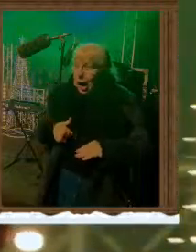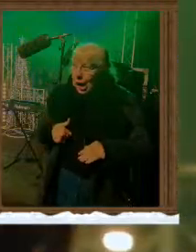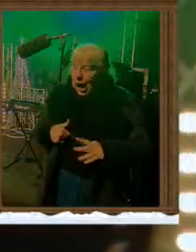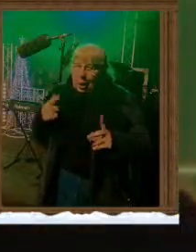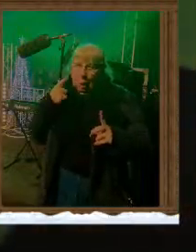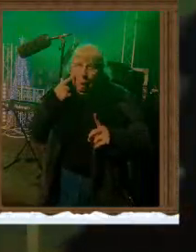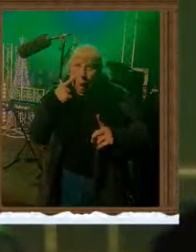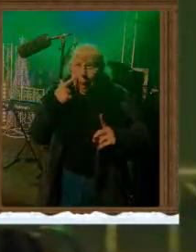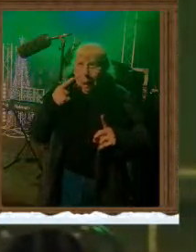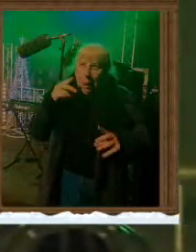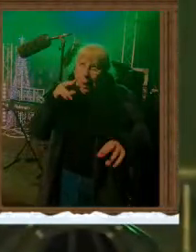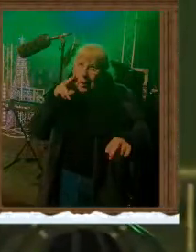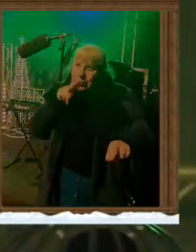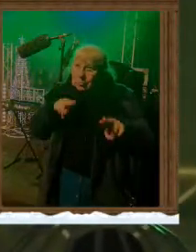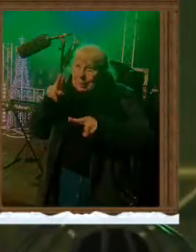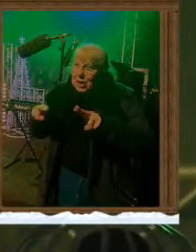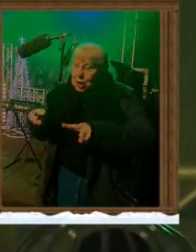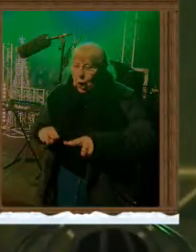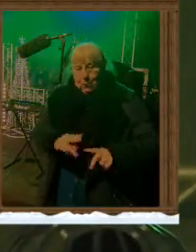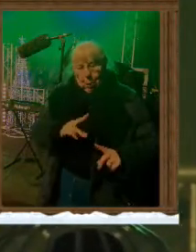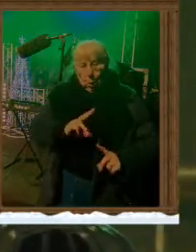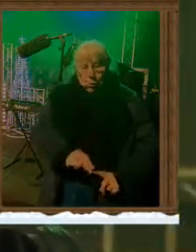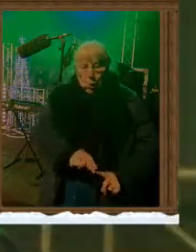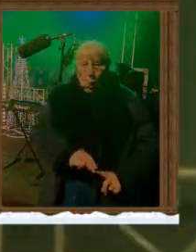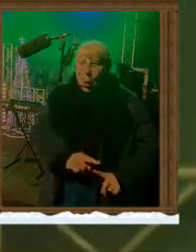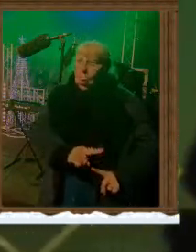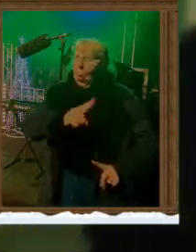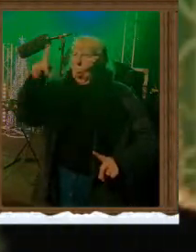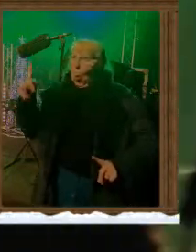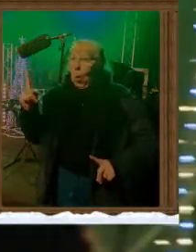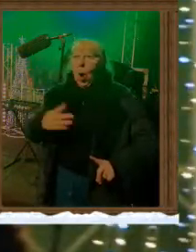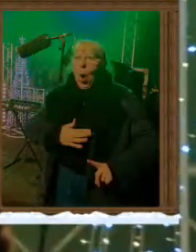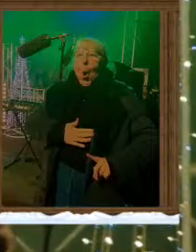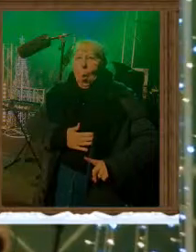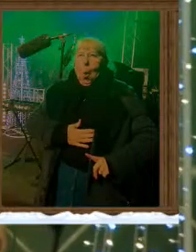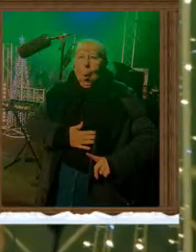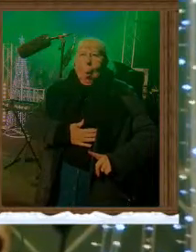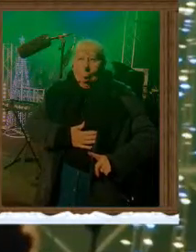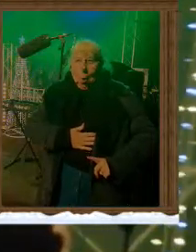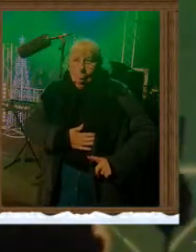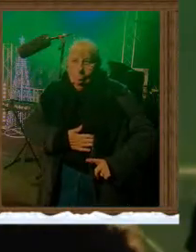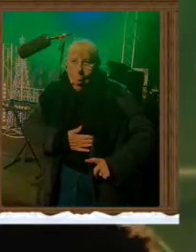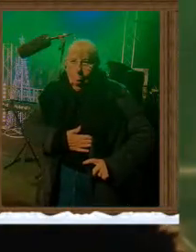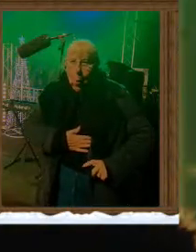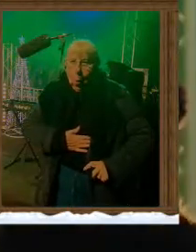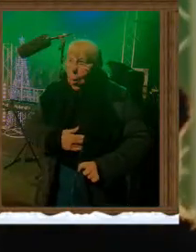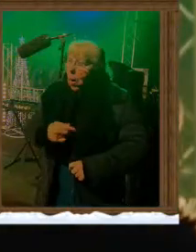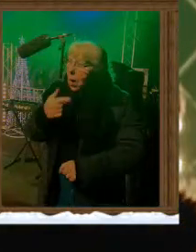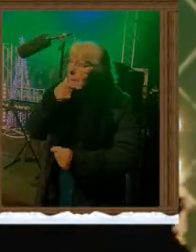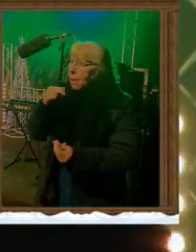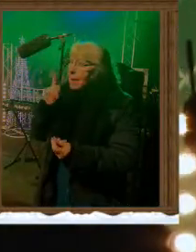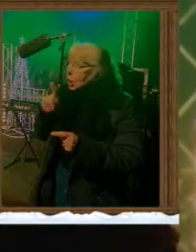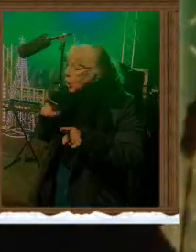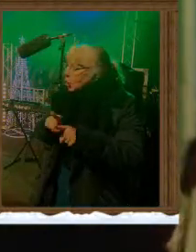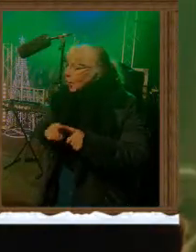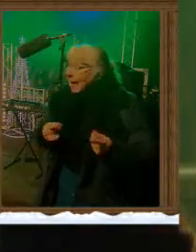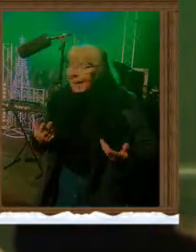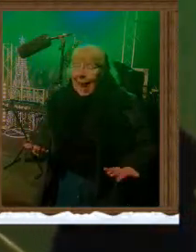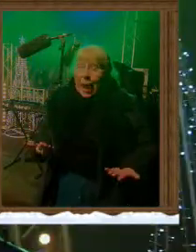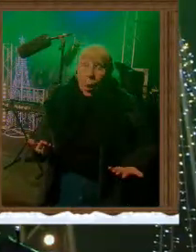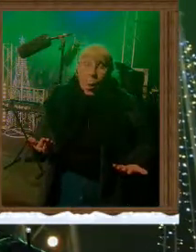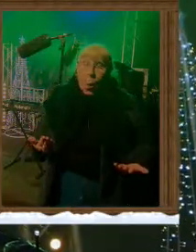of cheer on a level from oh no to ho ho ho. Boys and girls, should we try that right now?